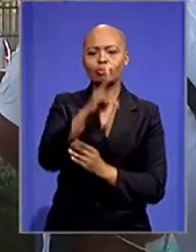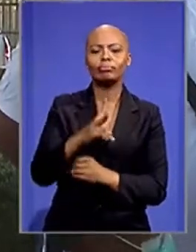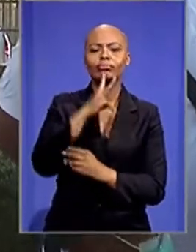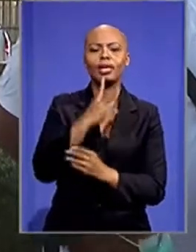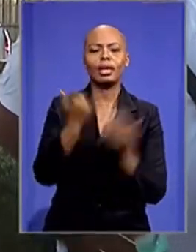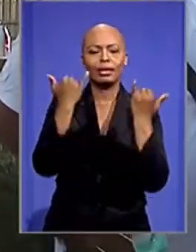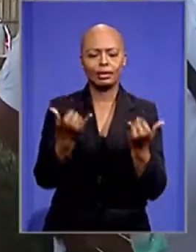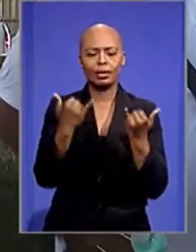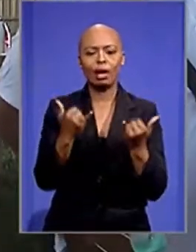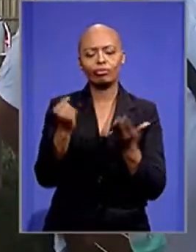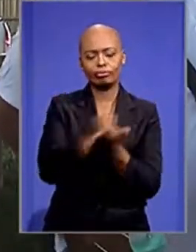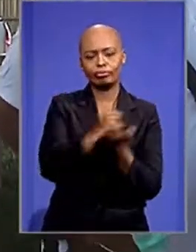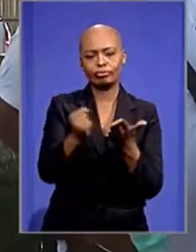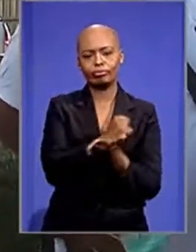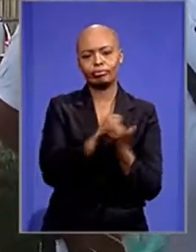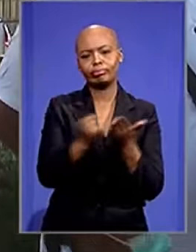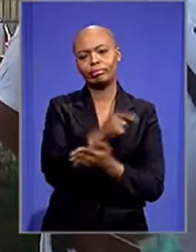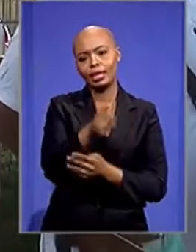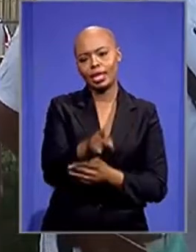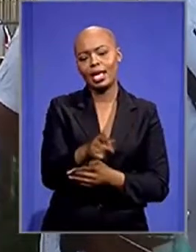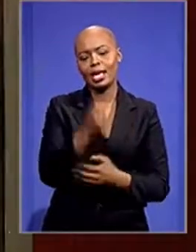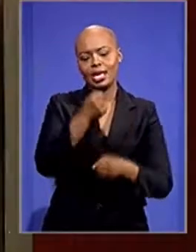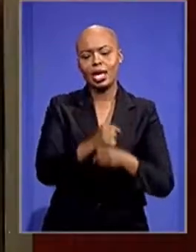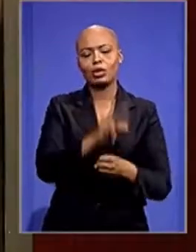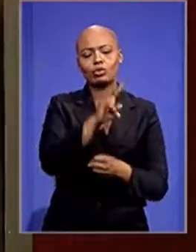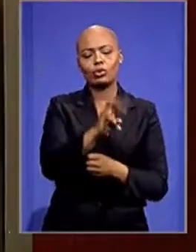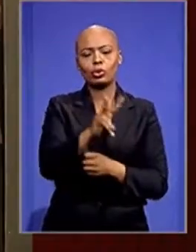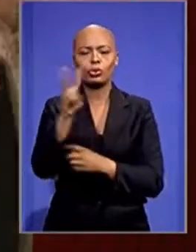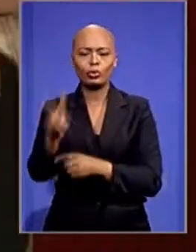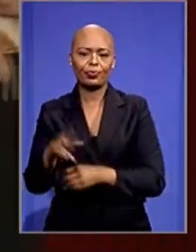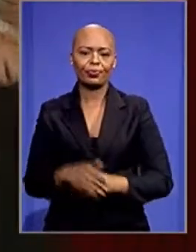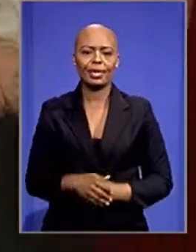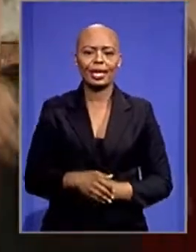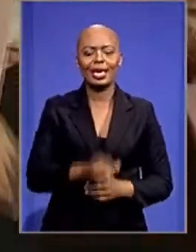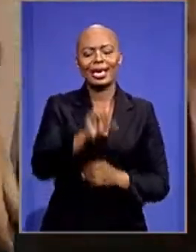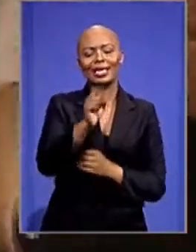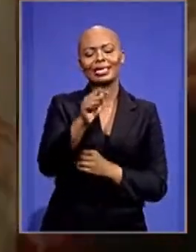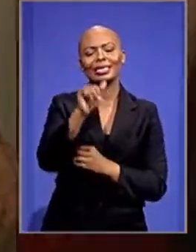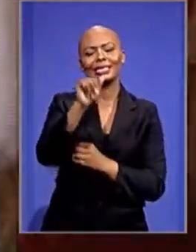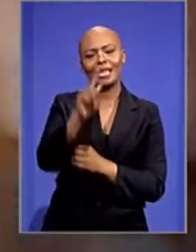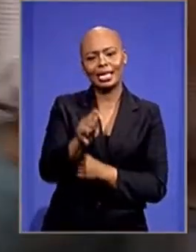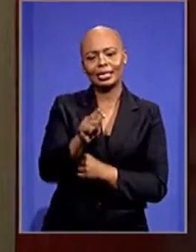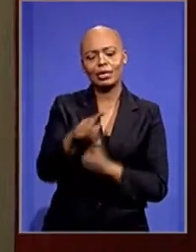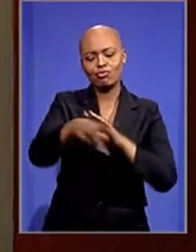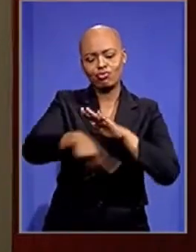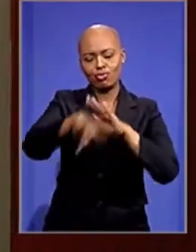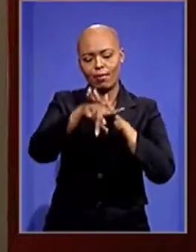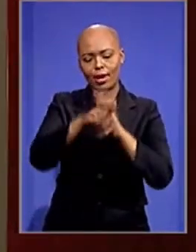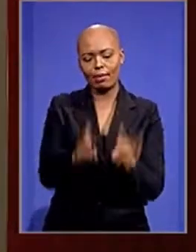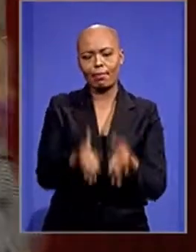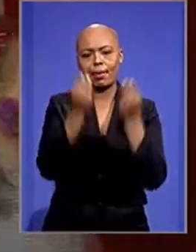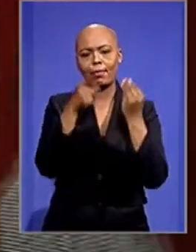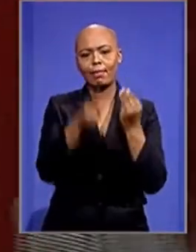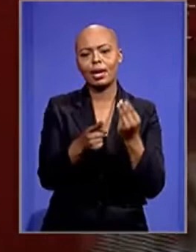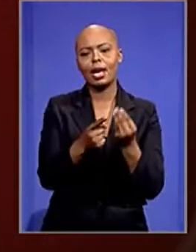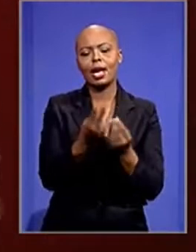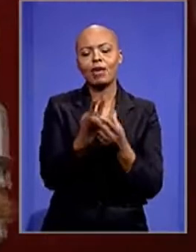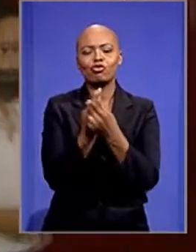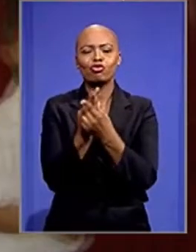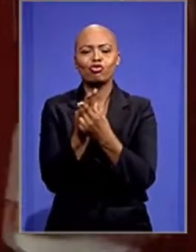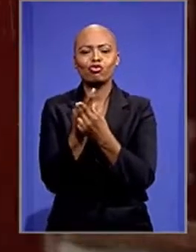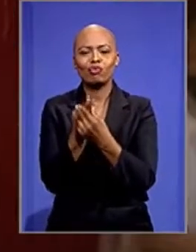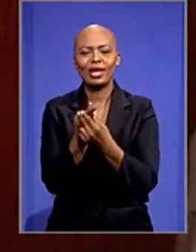ile ba ingodisetsa dithuto ka 2022. Sekolo sa Stats Primary se amohetse disete tse tsheletseng tsa mafahla tse tla